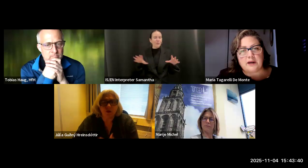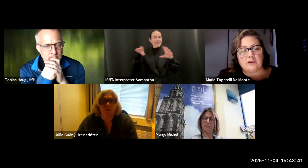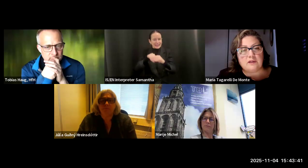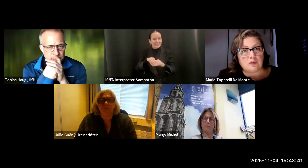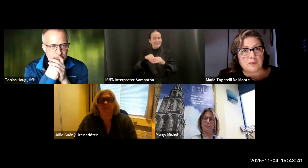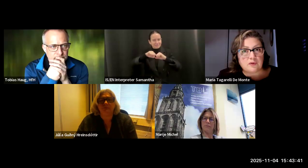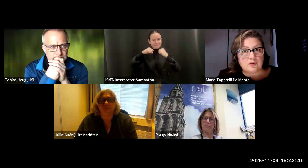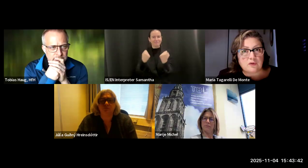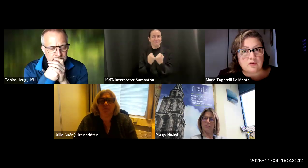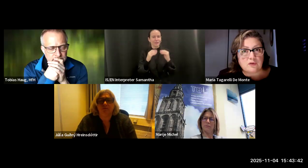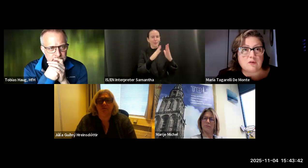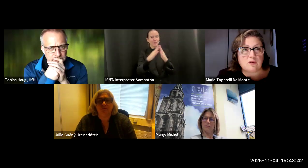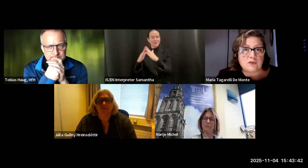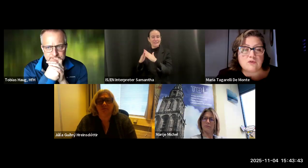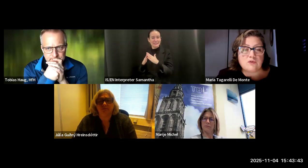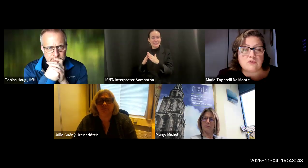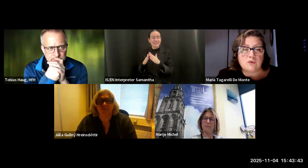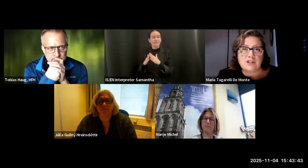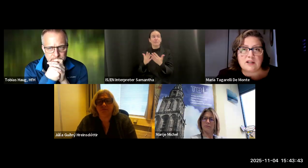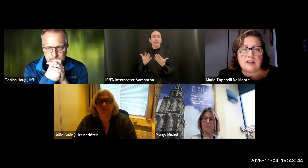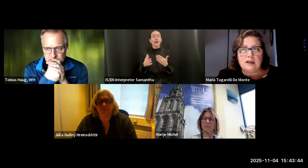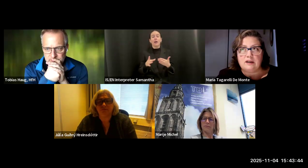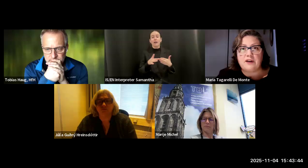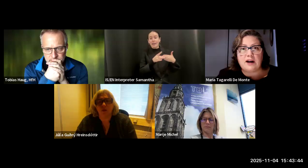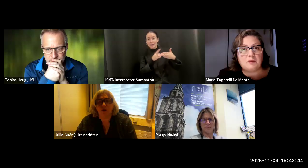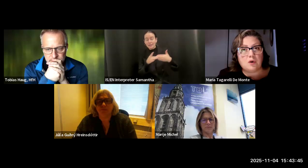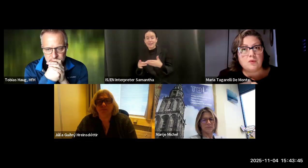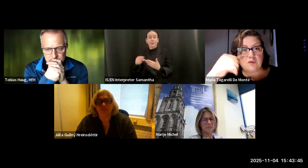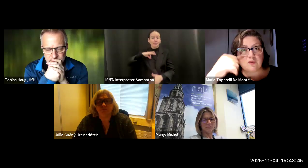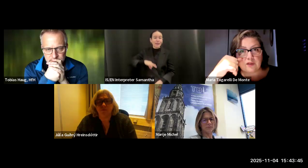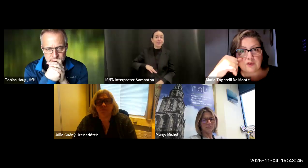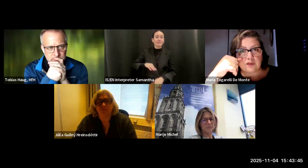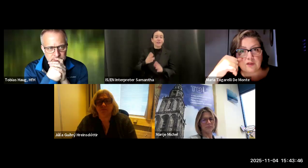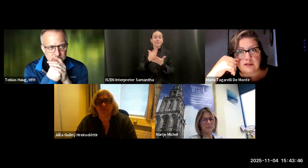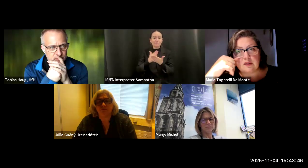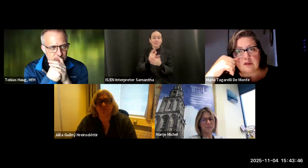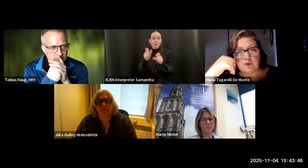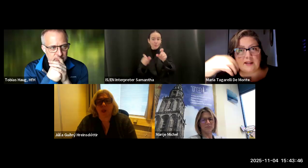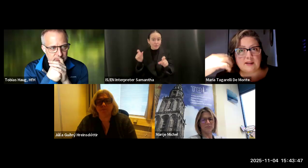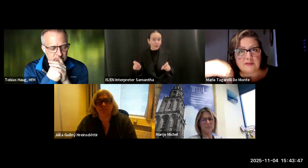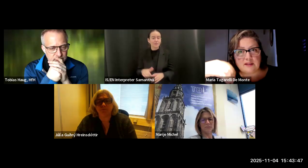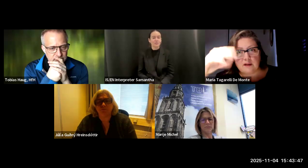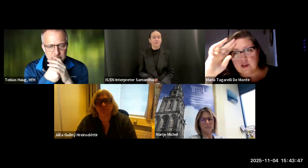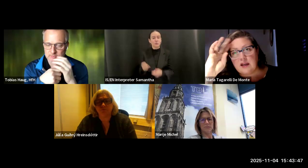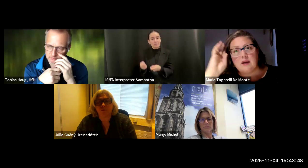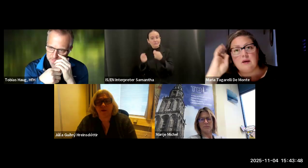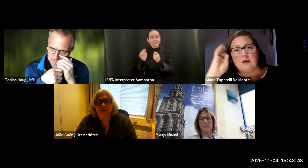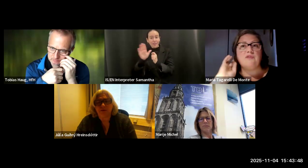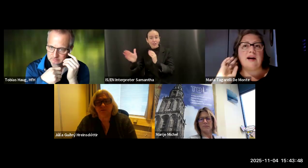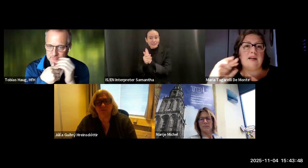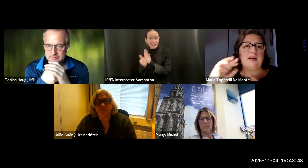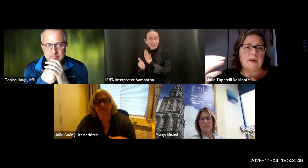more prepared interpreters, interpreters who can actually find more resources to train